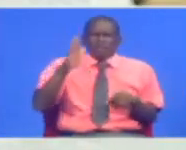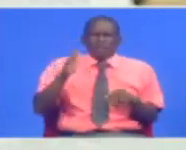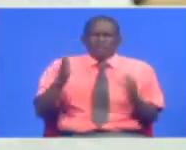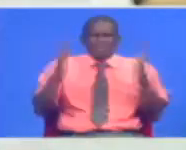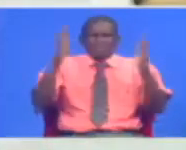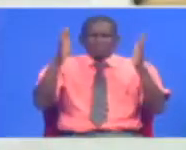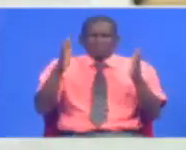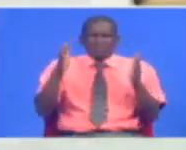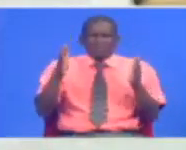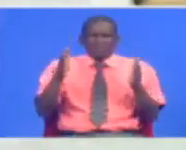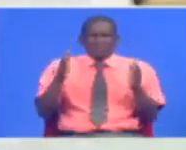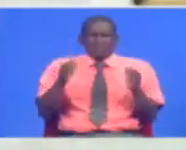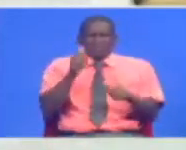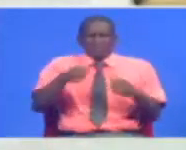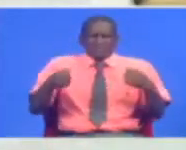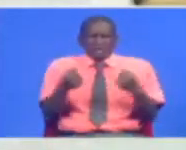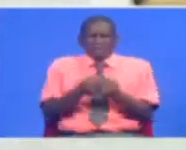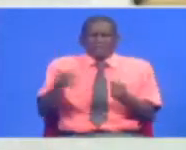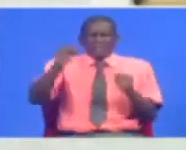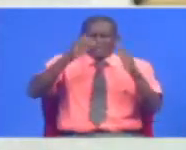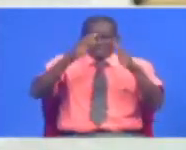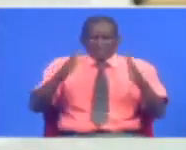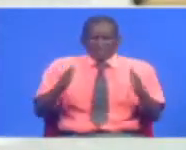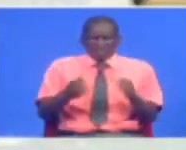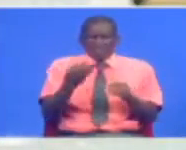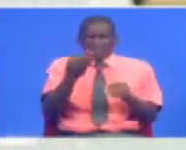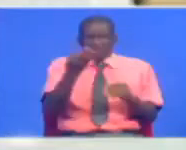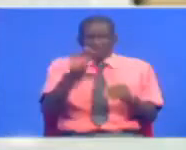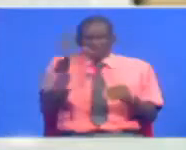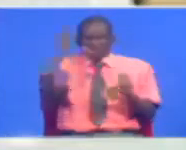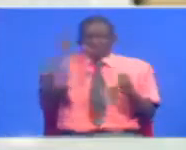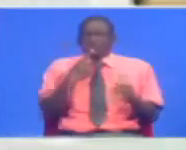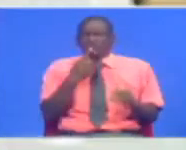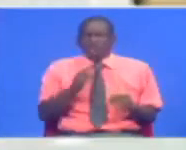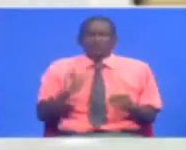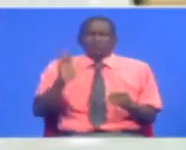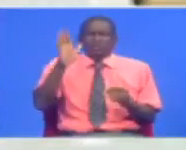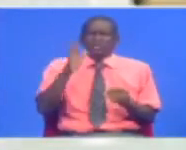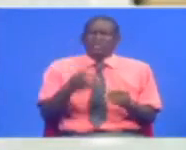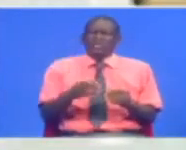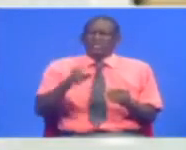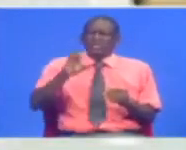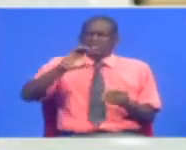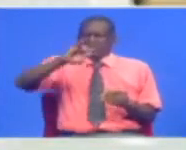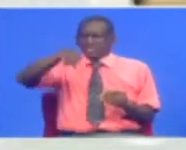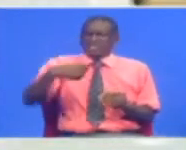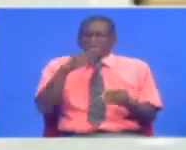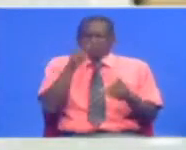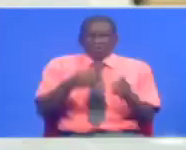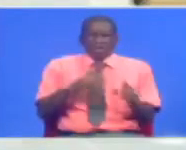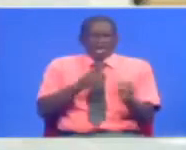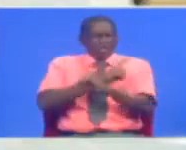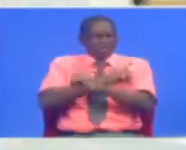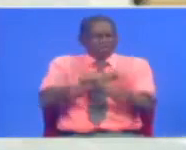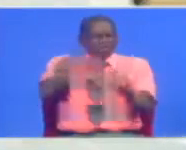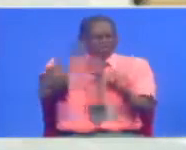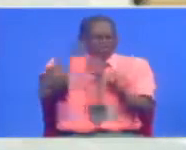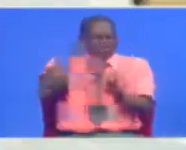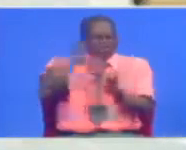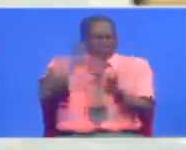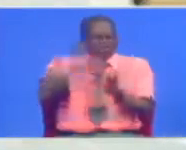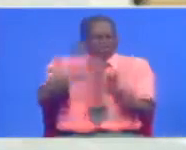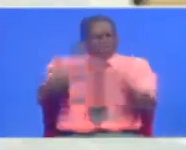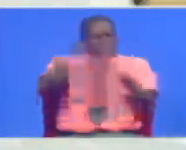that took place at State House. 34 of the judges were sworn in. She stated that she had no part to play in the